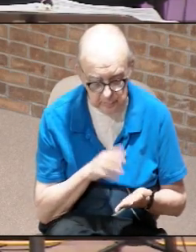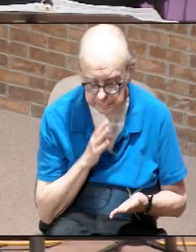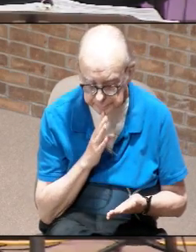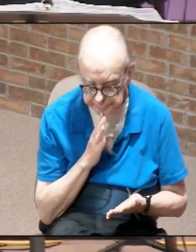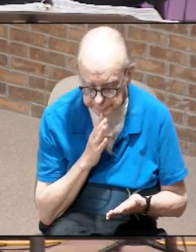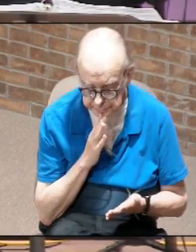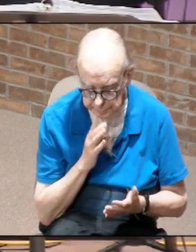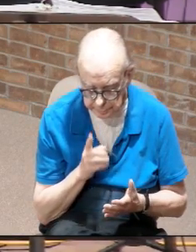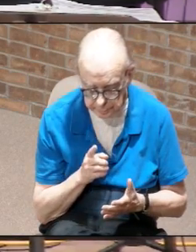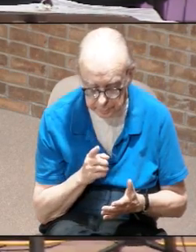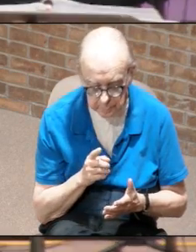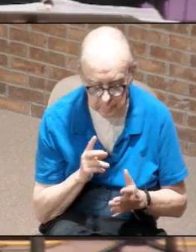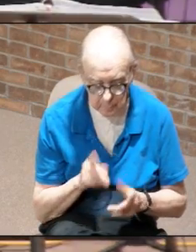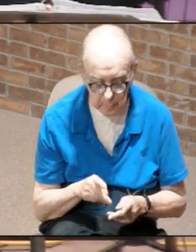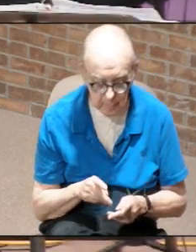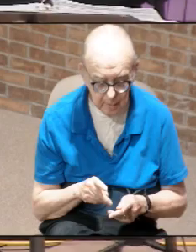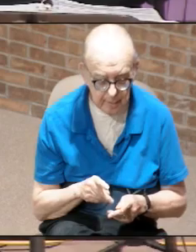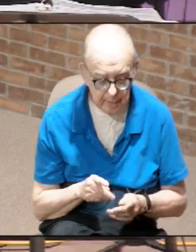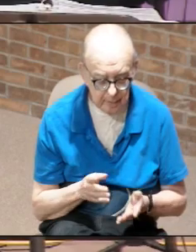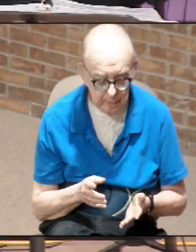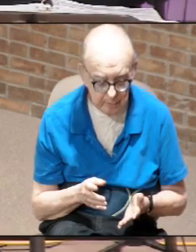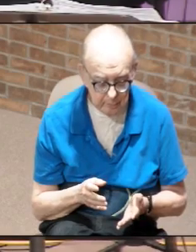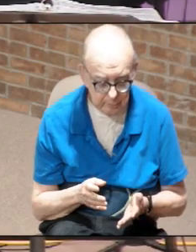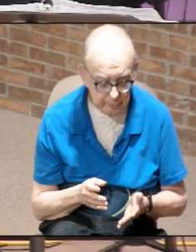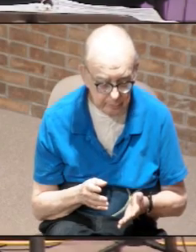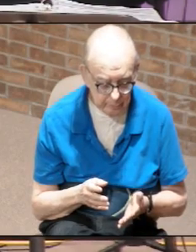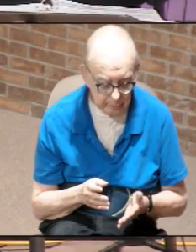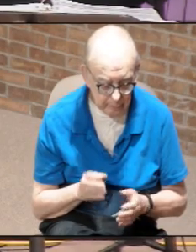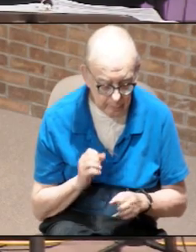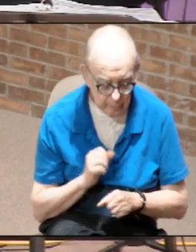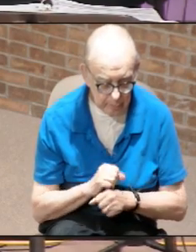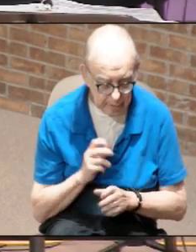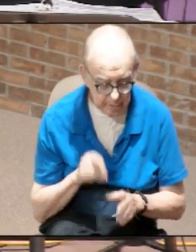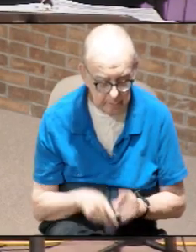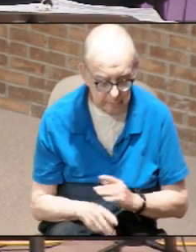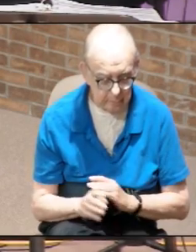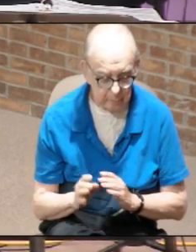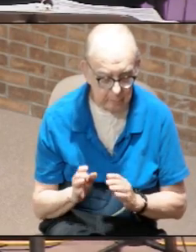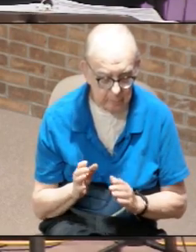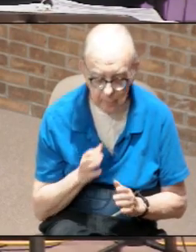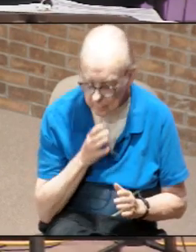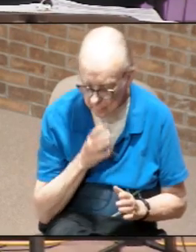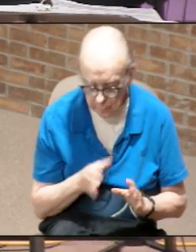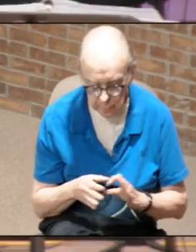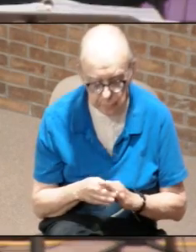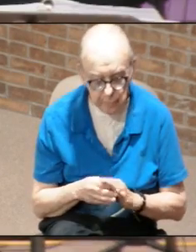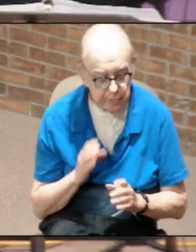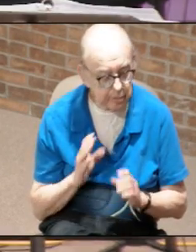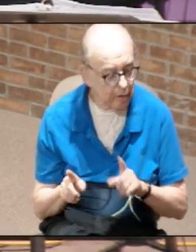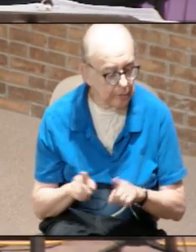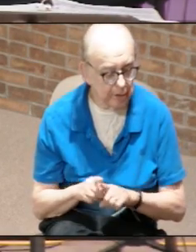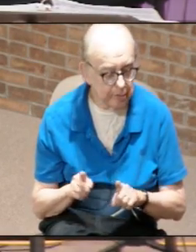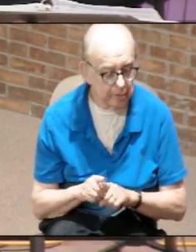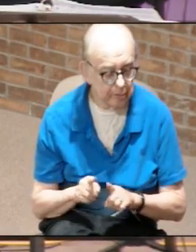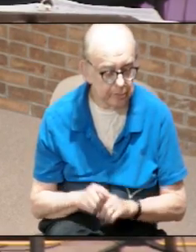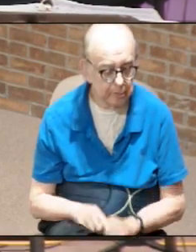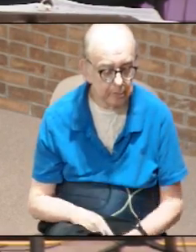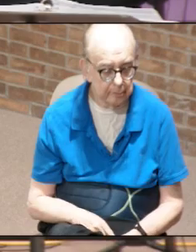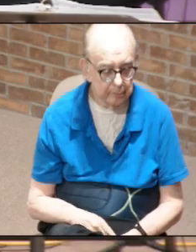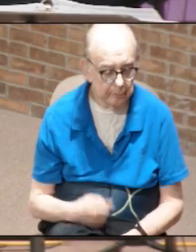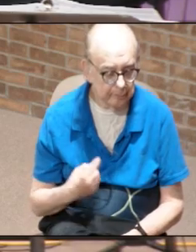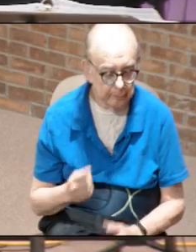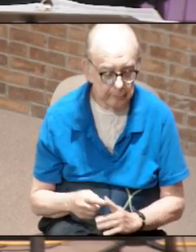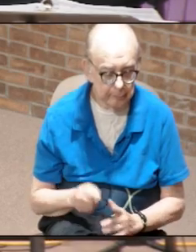talking, and the person that's in there, you know, the cashier that's inside, she joins in on the conversation too.